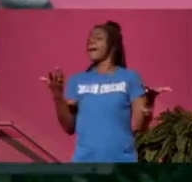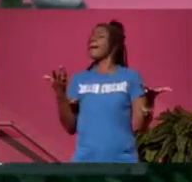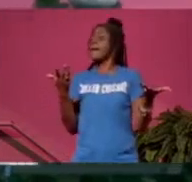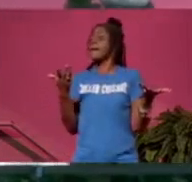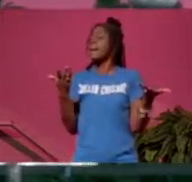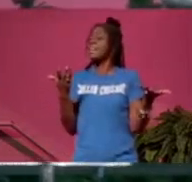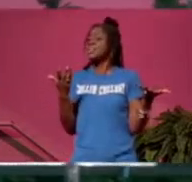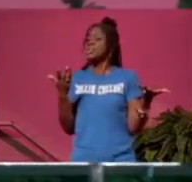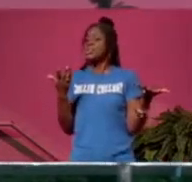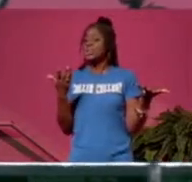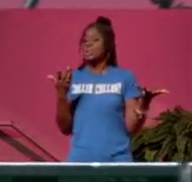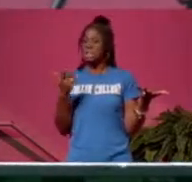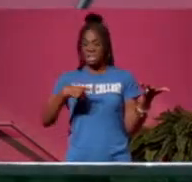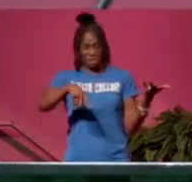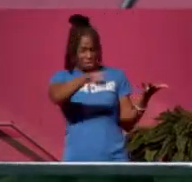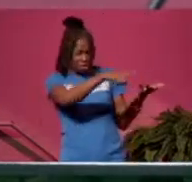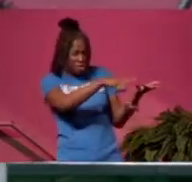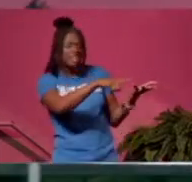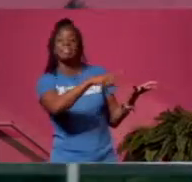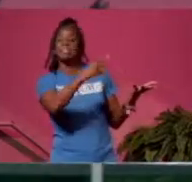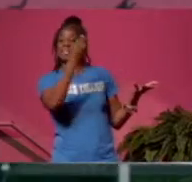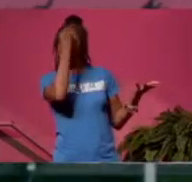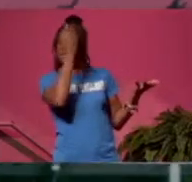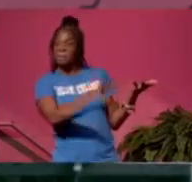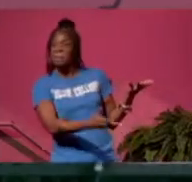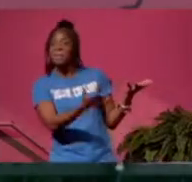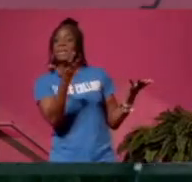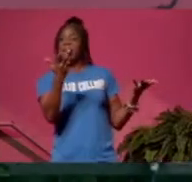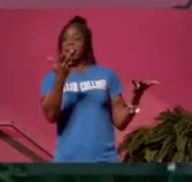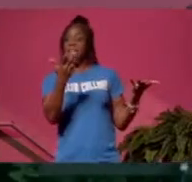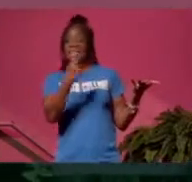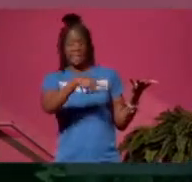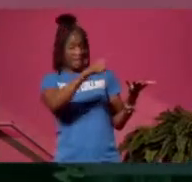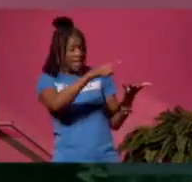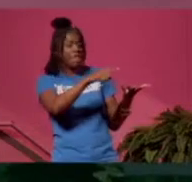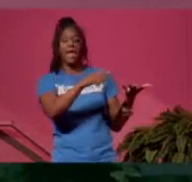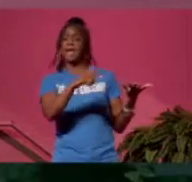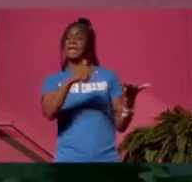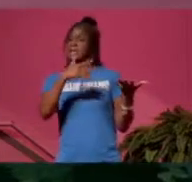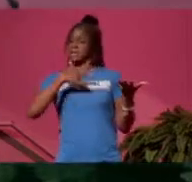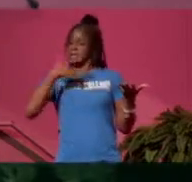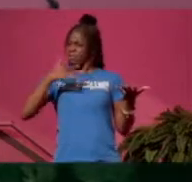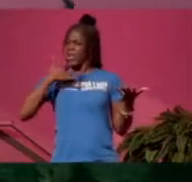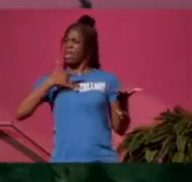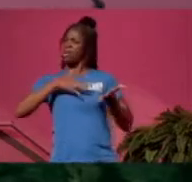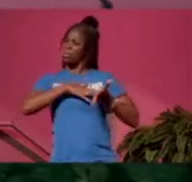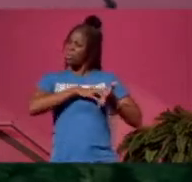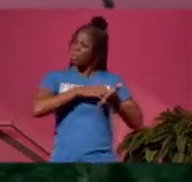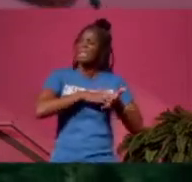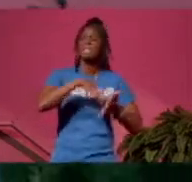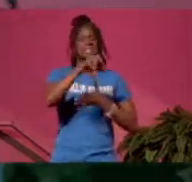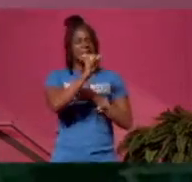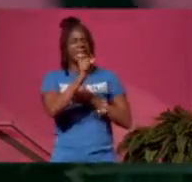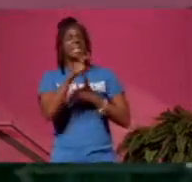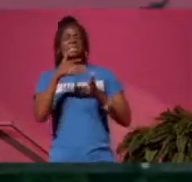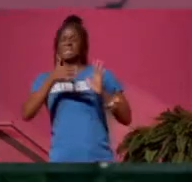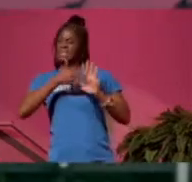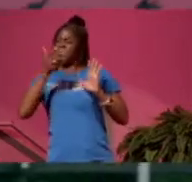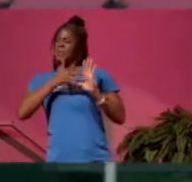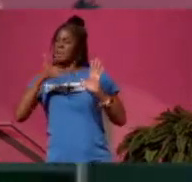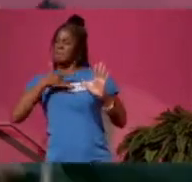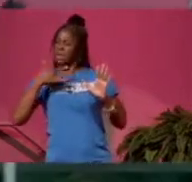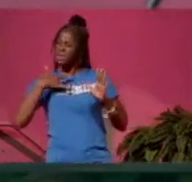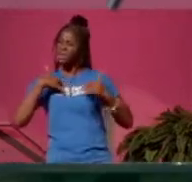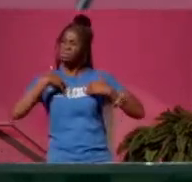increase strength. They need to know that the youth shall get weary, that young men shall utterly fall, but they